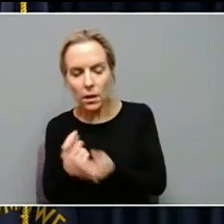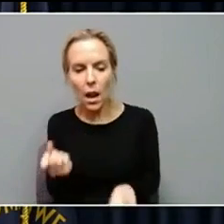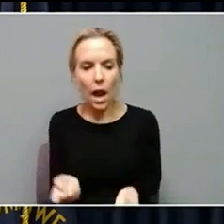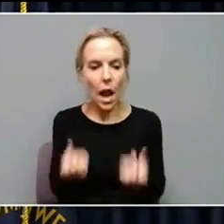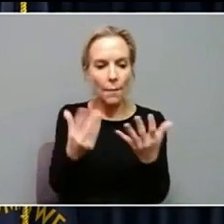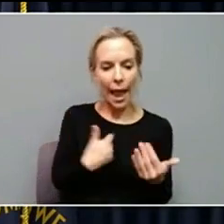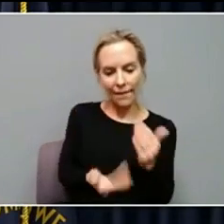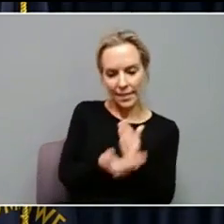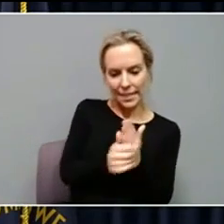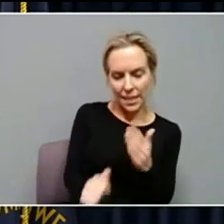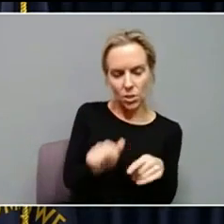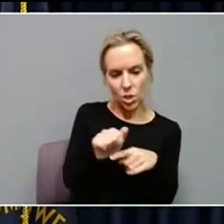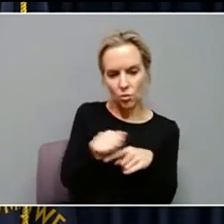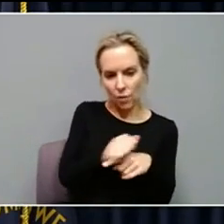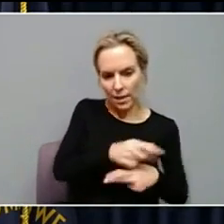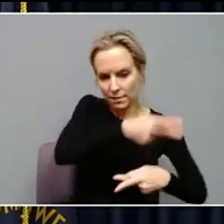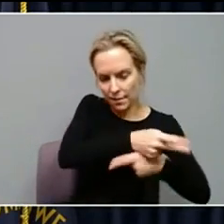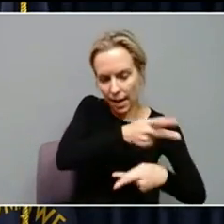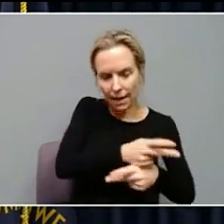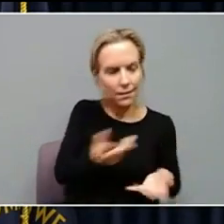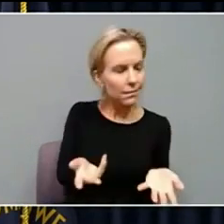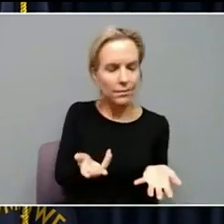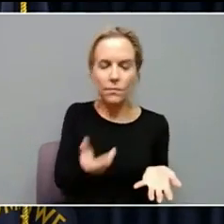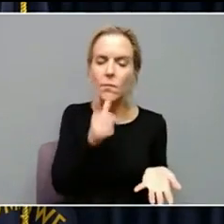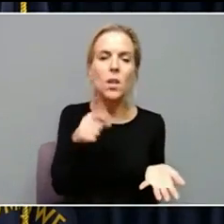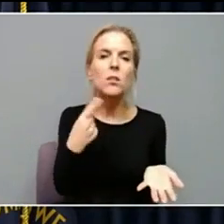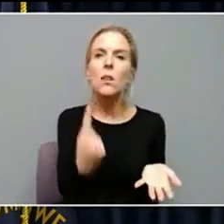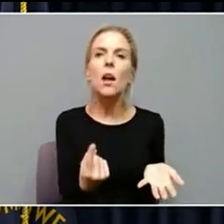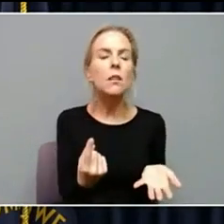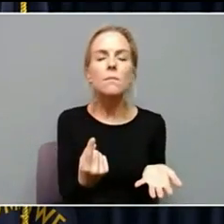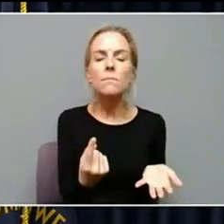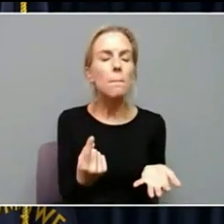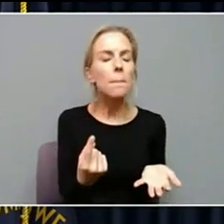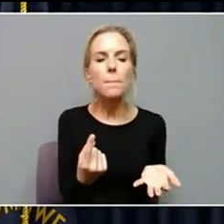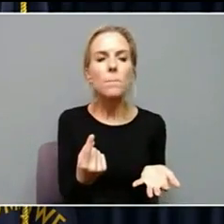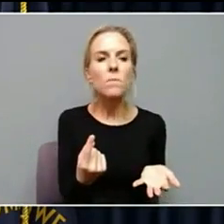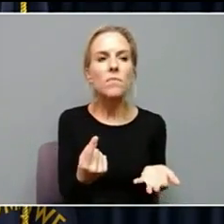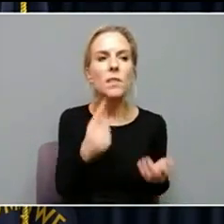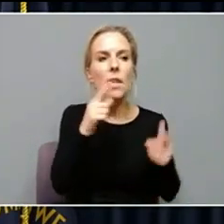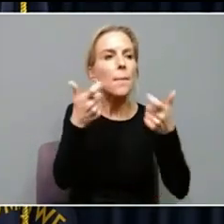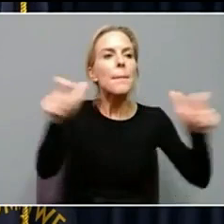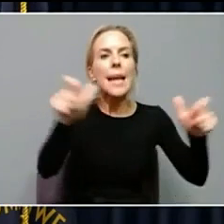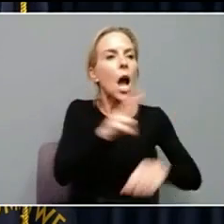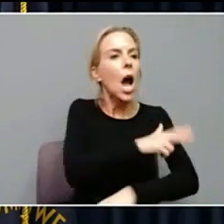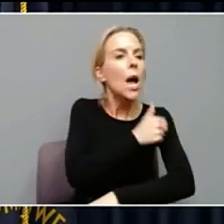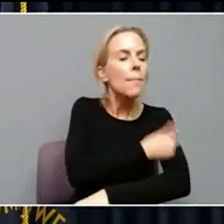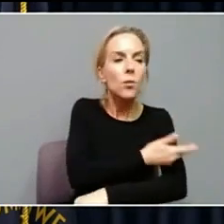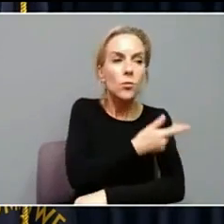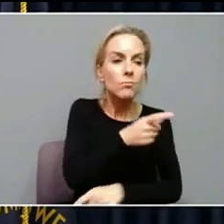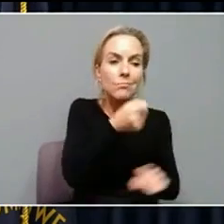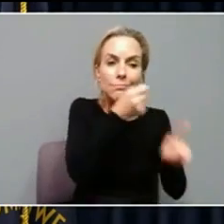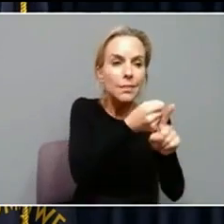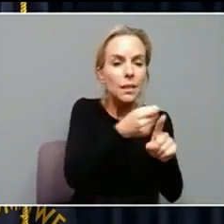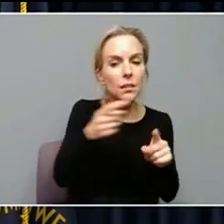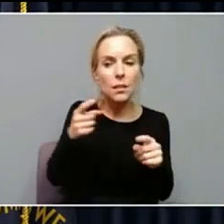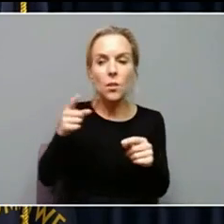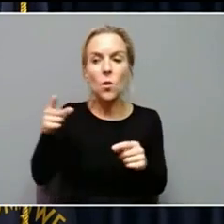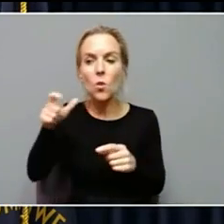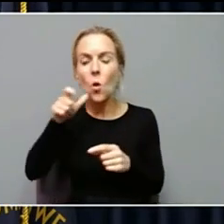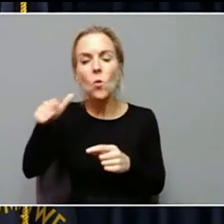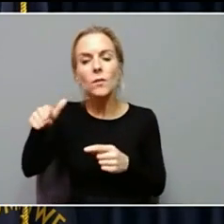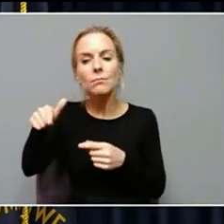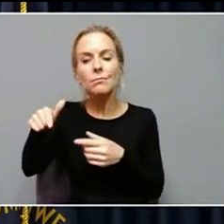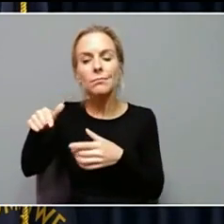and the training? And it's not just in our bigger hospitals. It's also our smaller hospitals that are